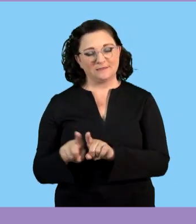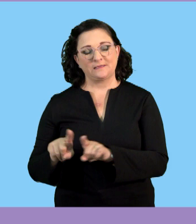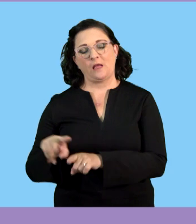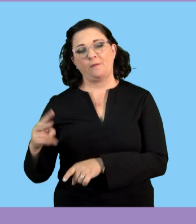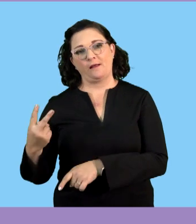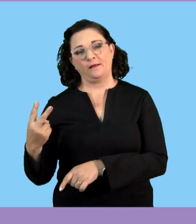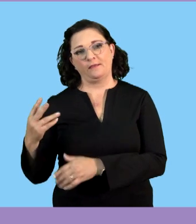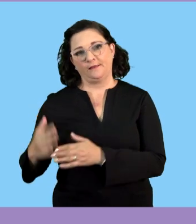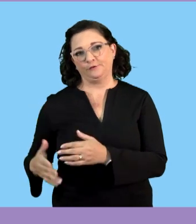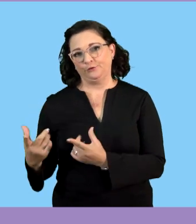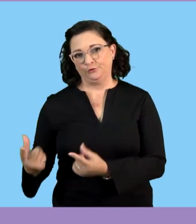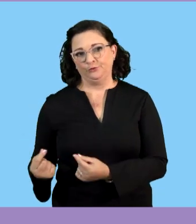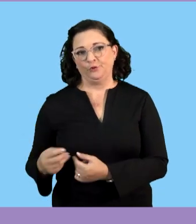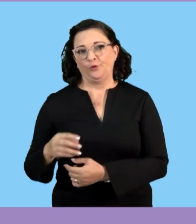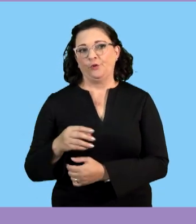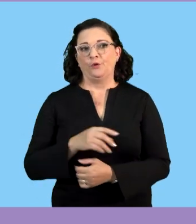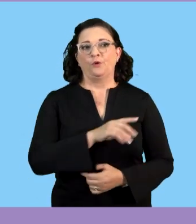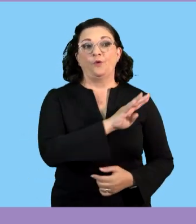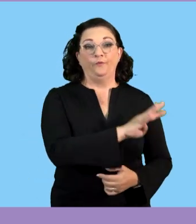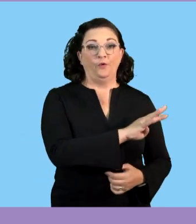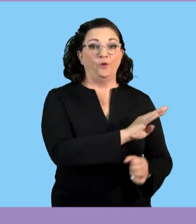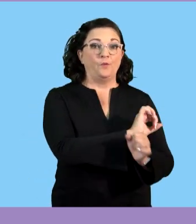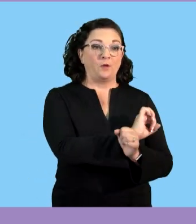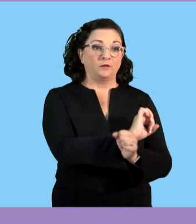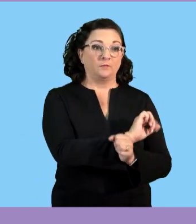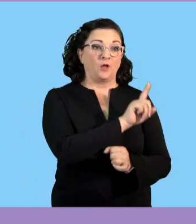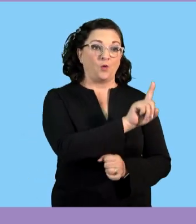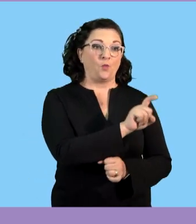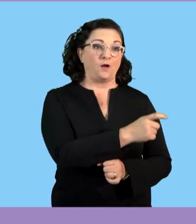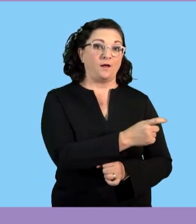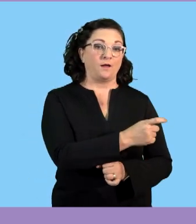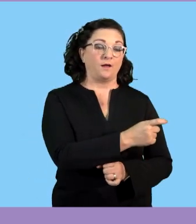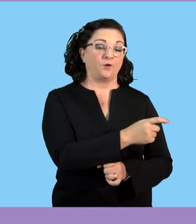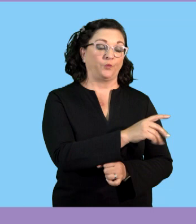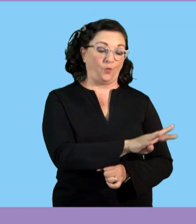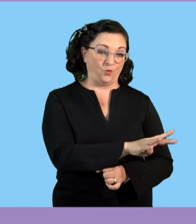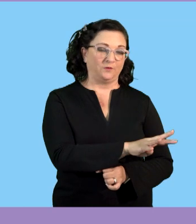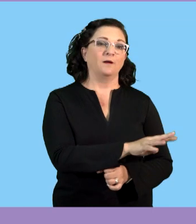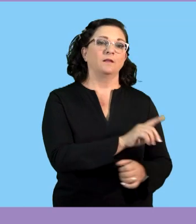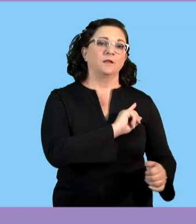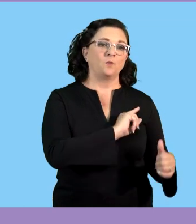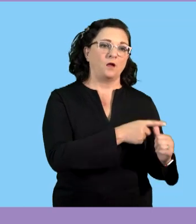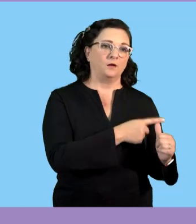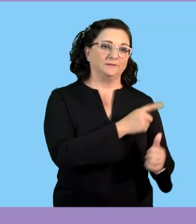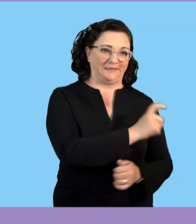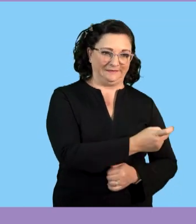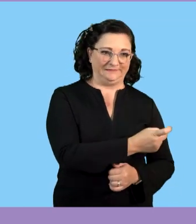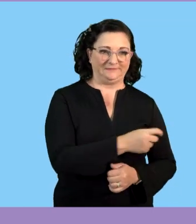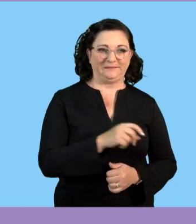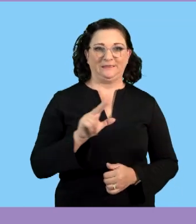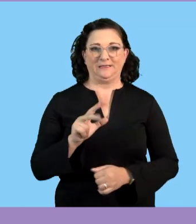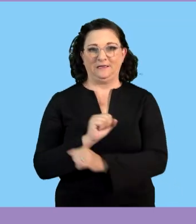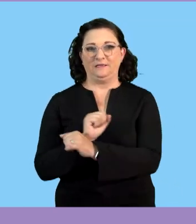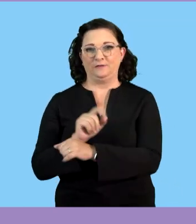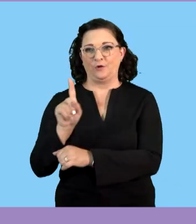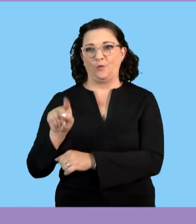and do on the other side as well. 4 multiplied by 1/4, it's just the x. And 8 multiplied by 1/4, which is